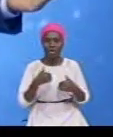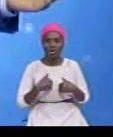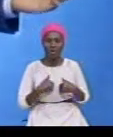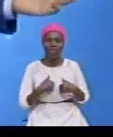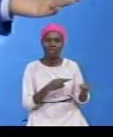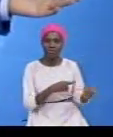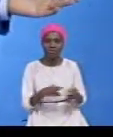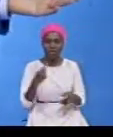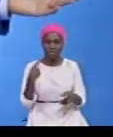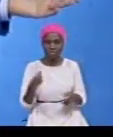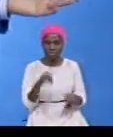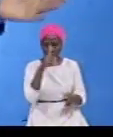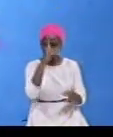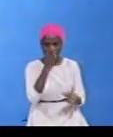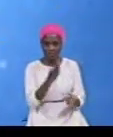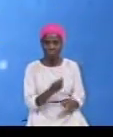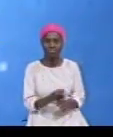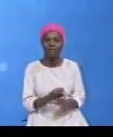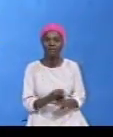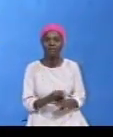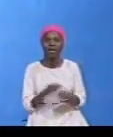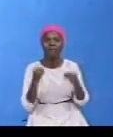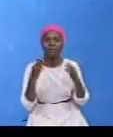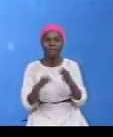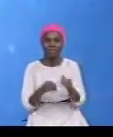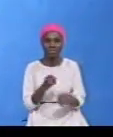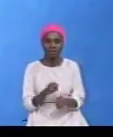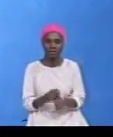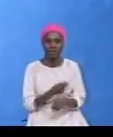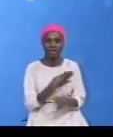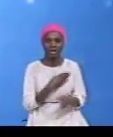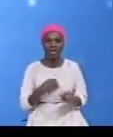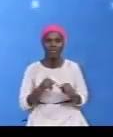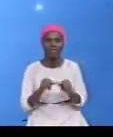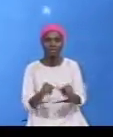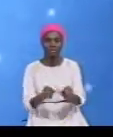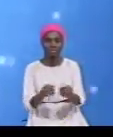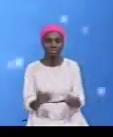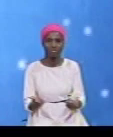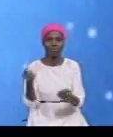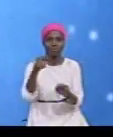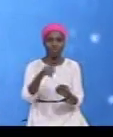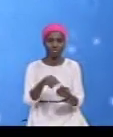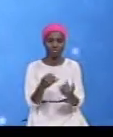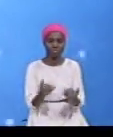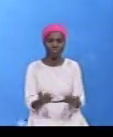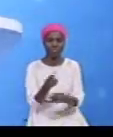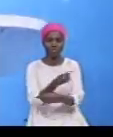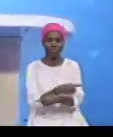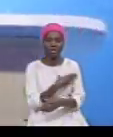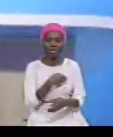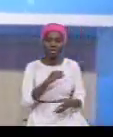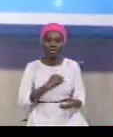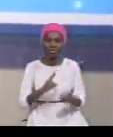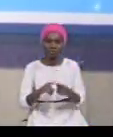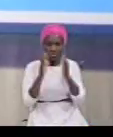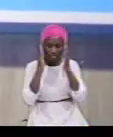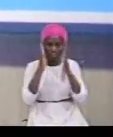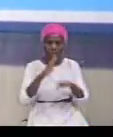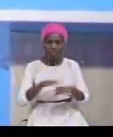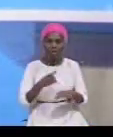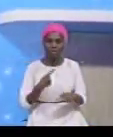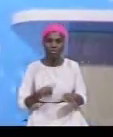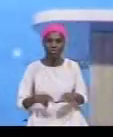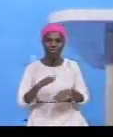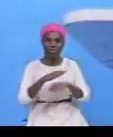and they've started with the Lord all these many years and they're still continuing today. And I want to focus your attention on the